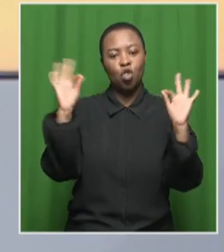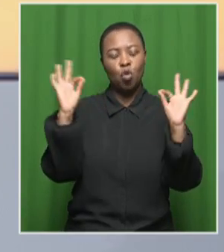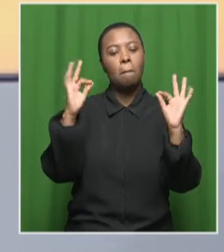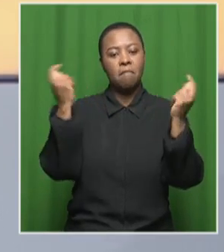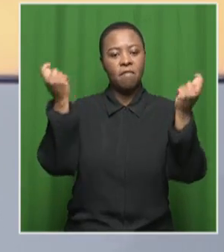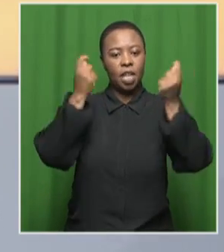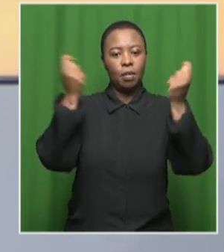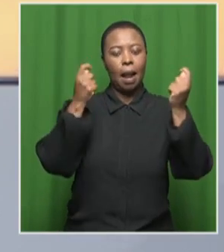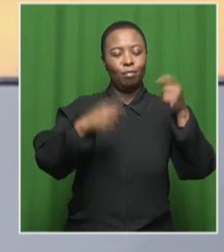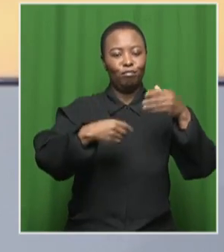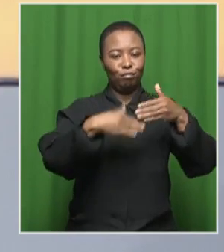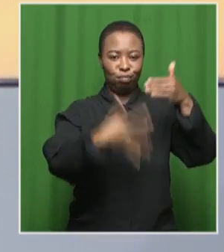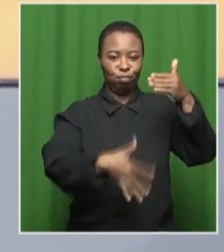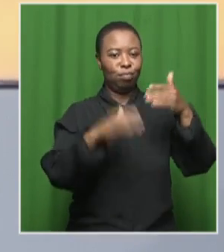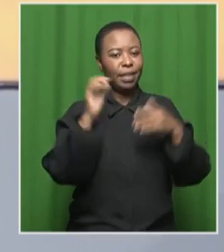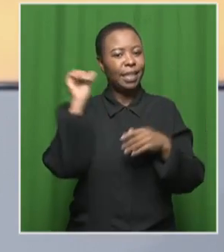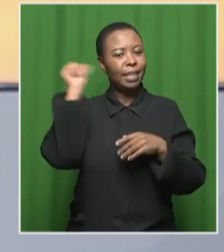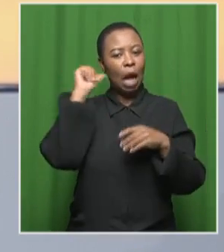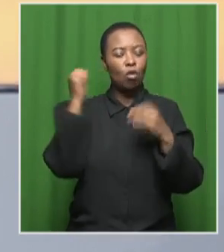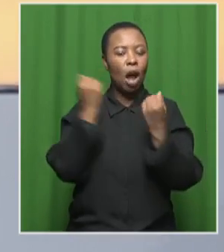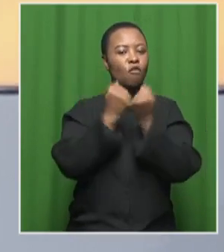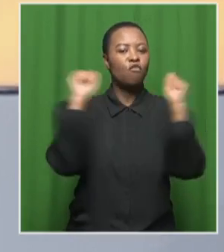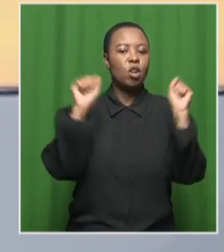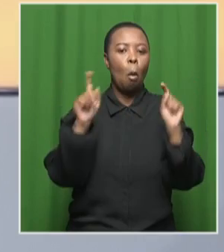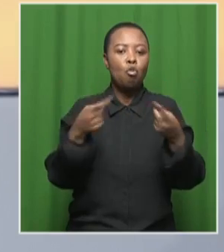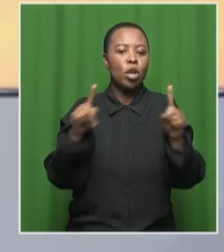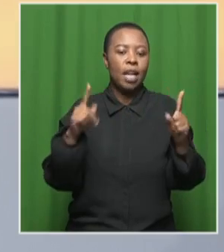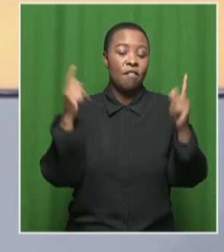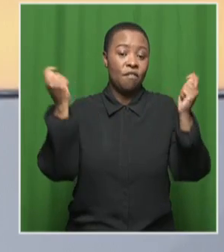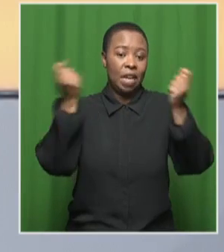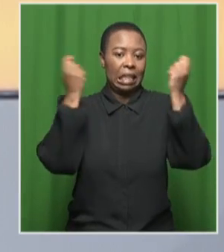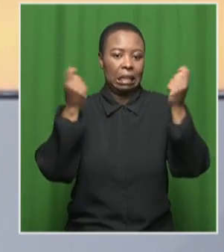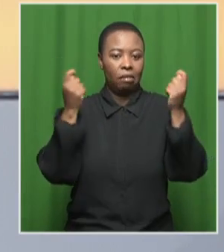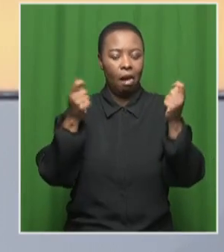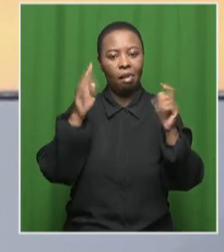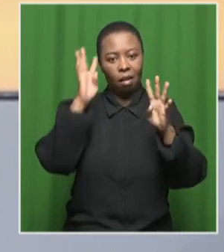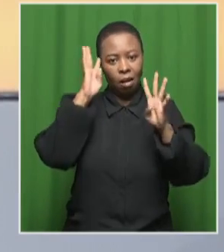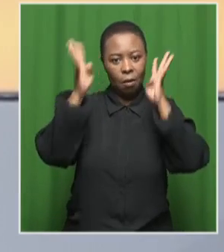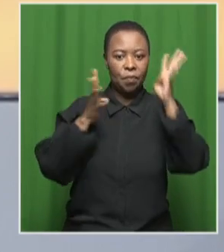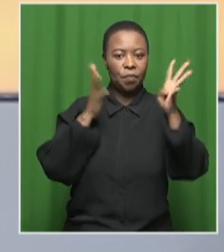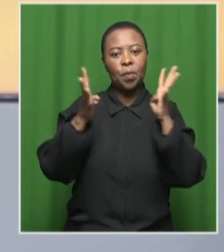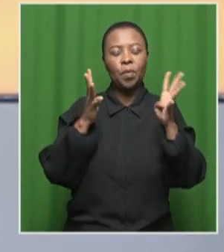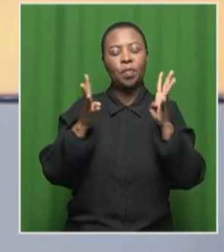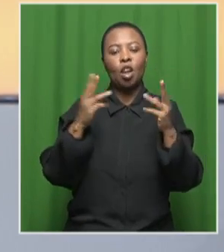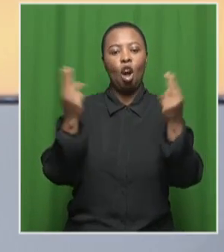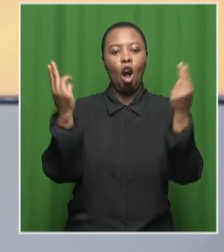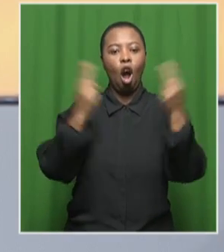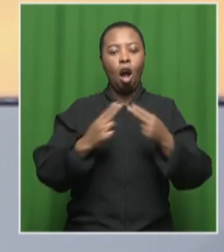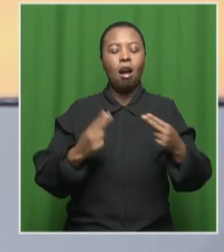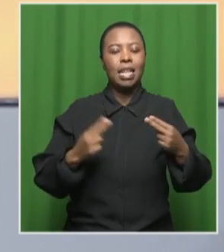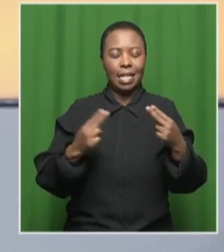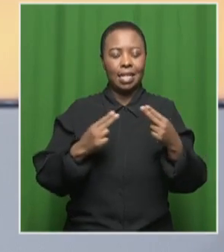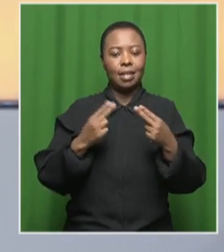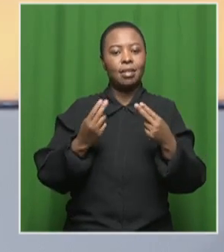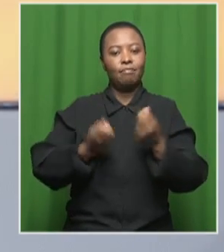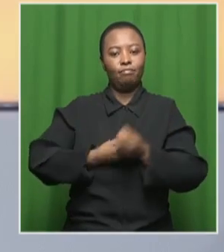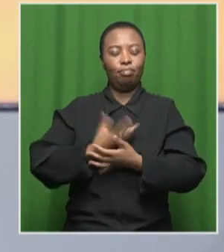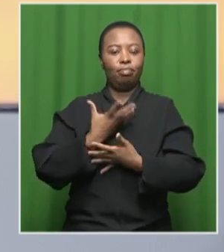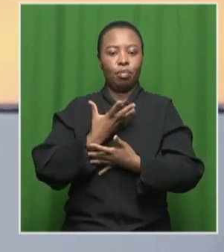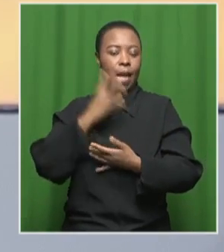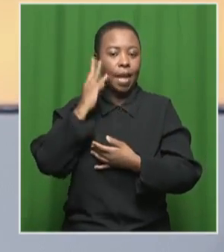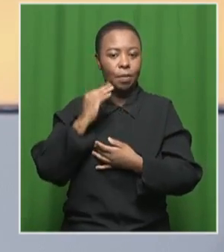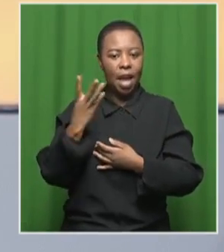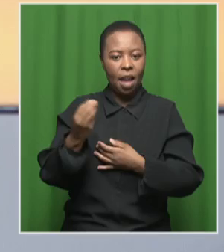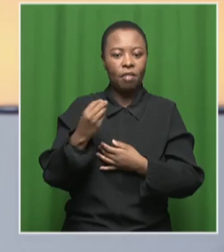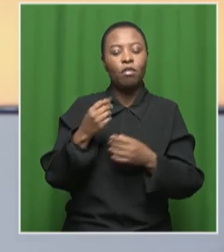lineup of the sounds of Freedom Music Festival, creative immersions and art-filled experiences for its